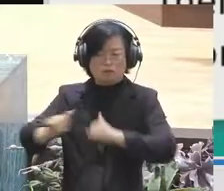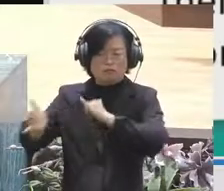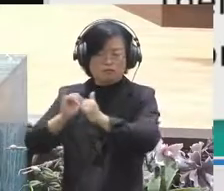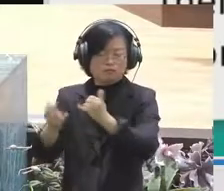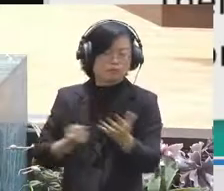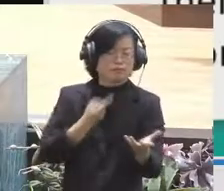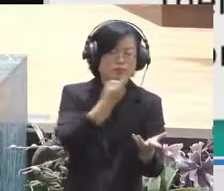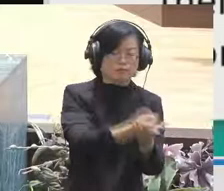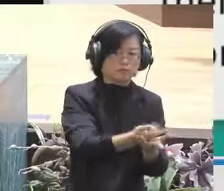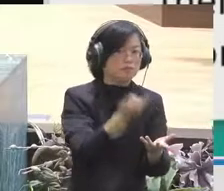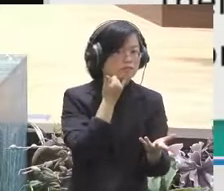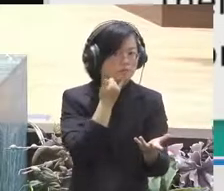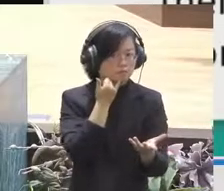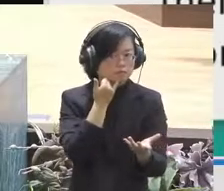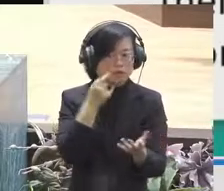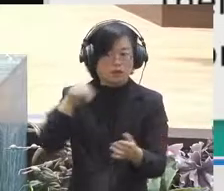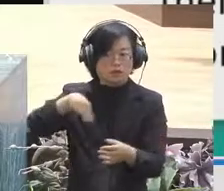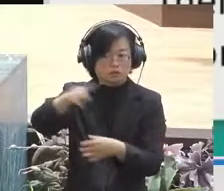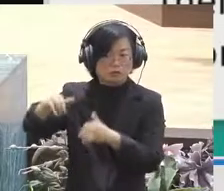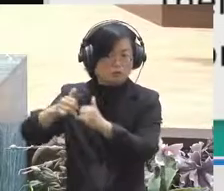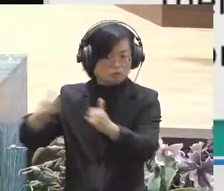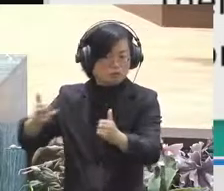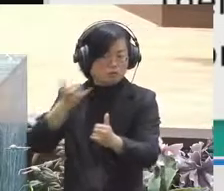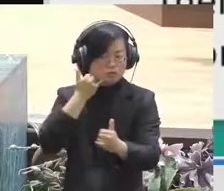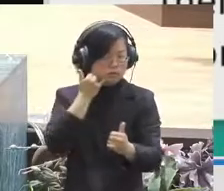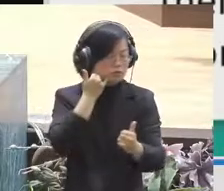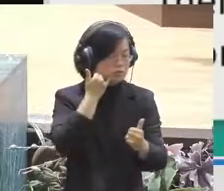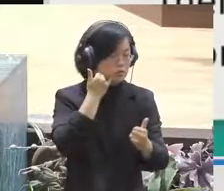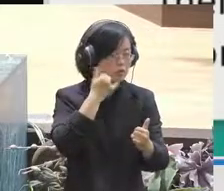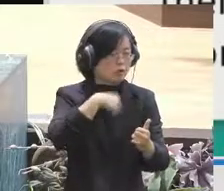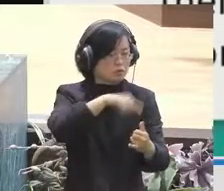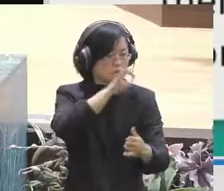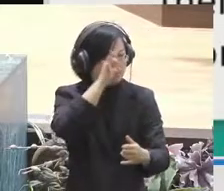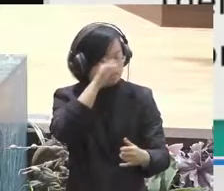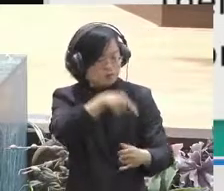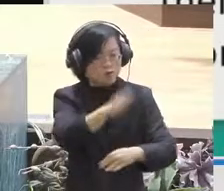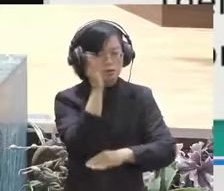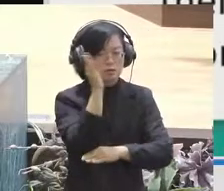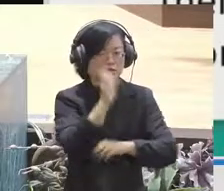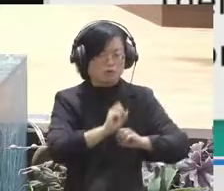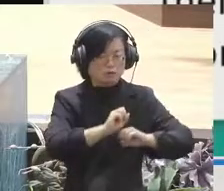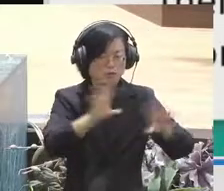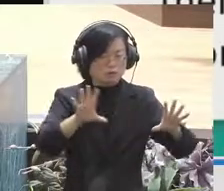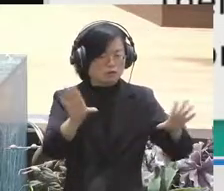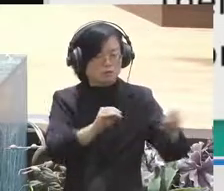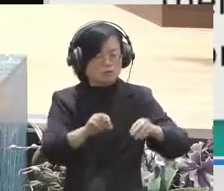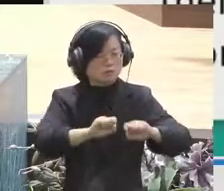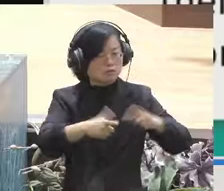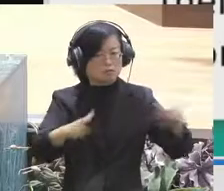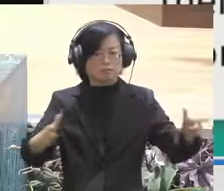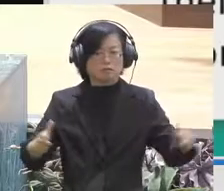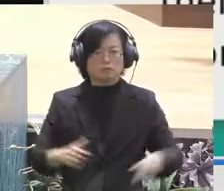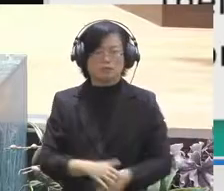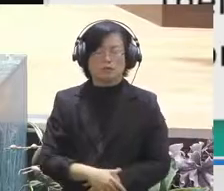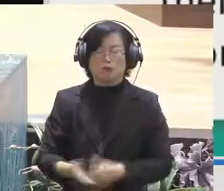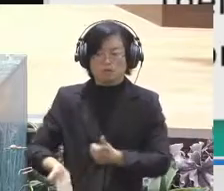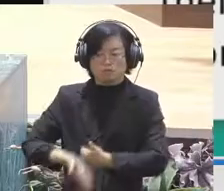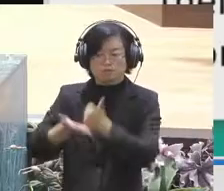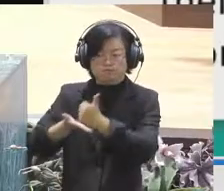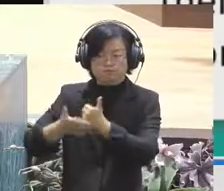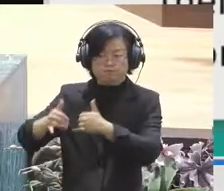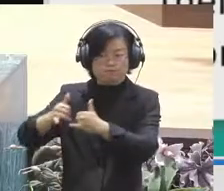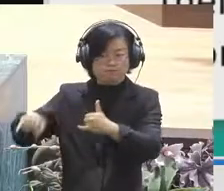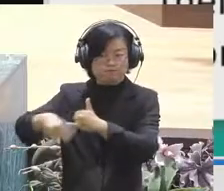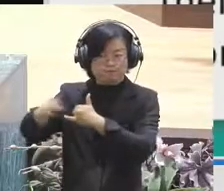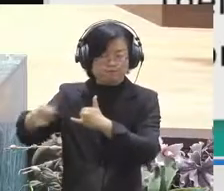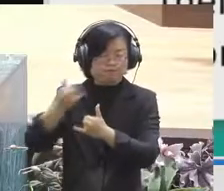data information the government creates, shares, and distributes, and encouraging and facilitating engagement of the citizen with their government. Promoting culture of